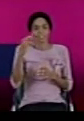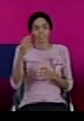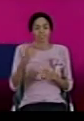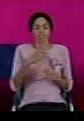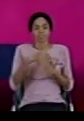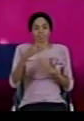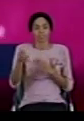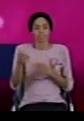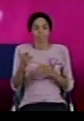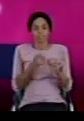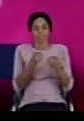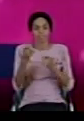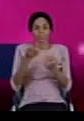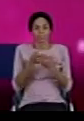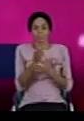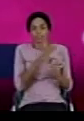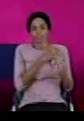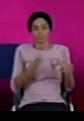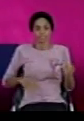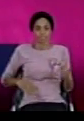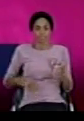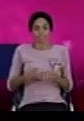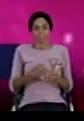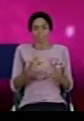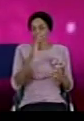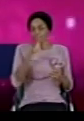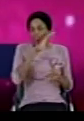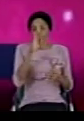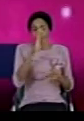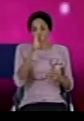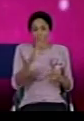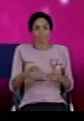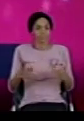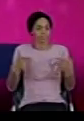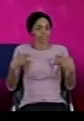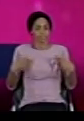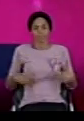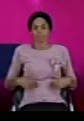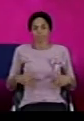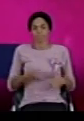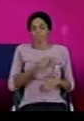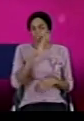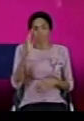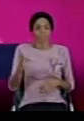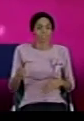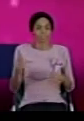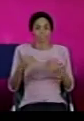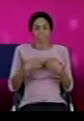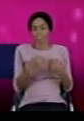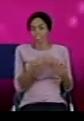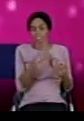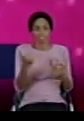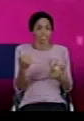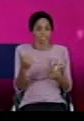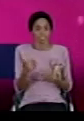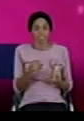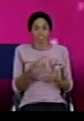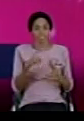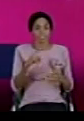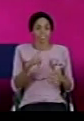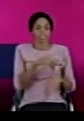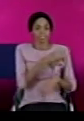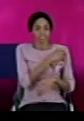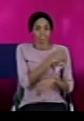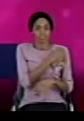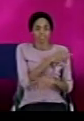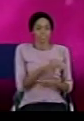Christ. I've ever been healthy. I've never had any cause to be going to the hospital, you know, back to back, or